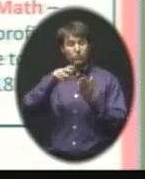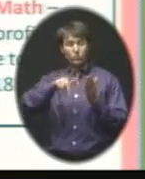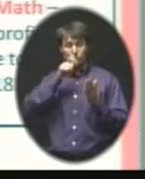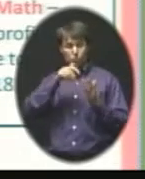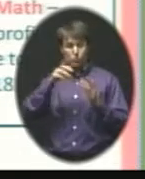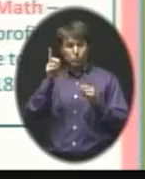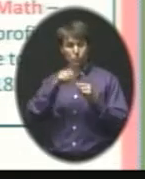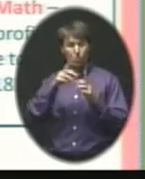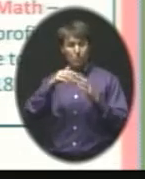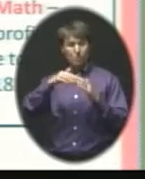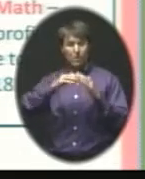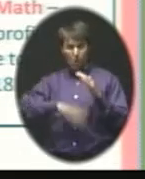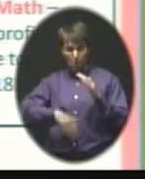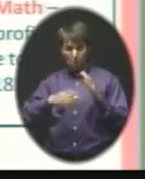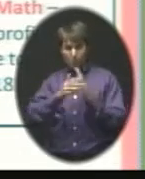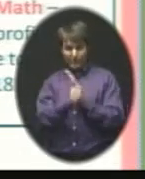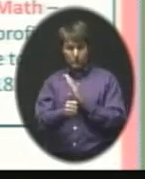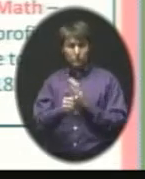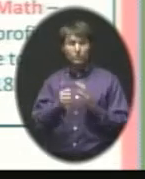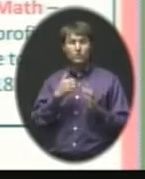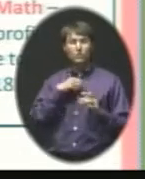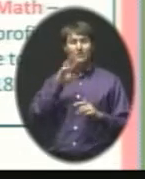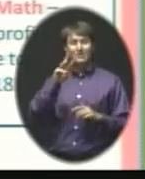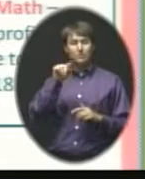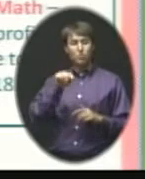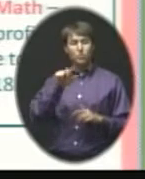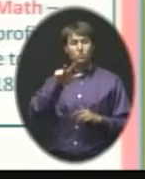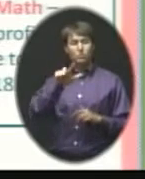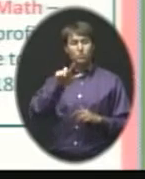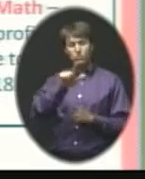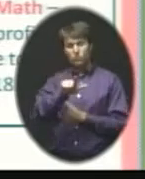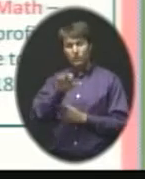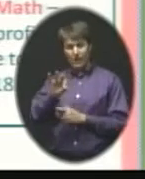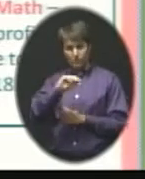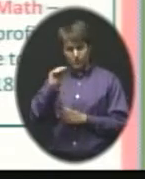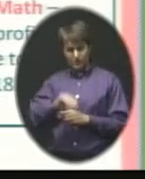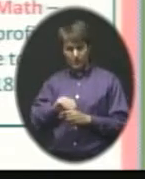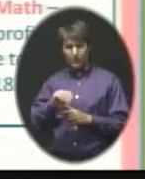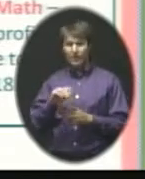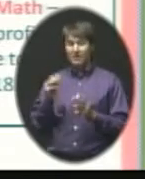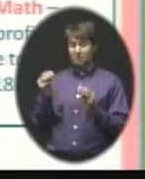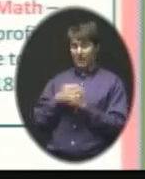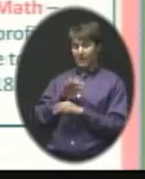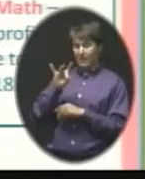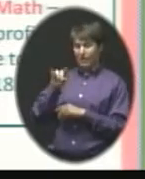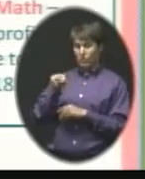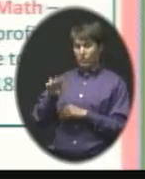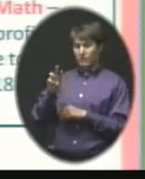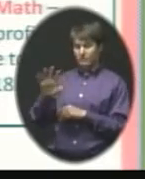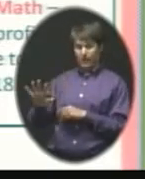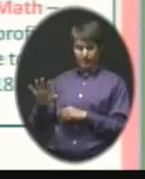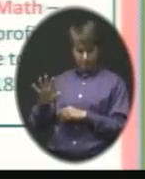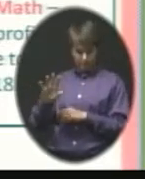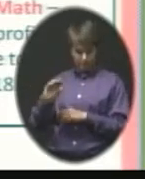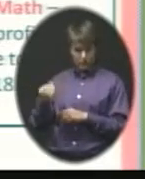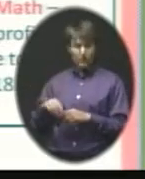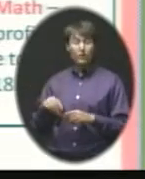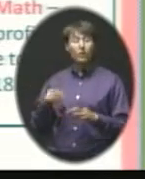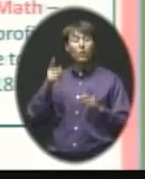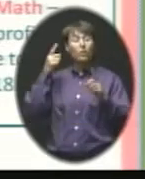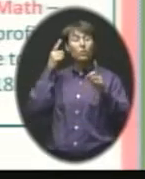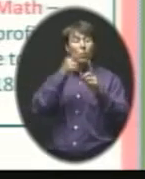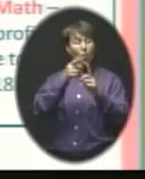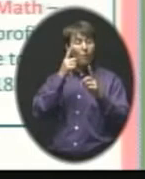in reading, there was 6.29% below proficient. In math, there was 8.65. The goal for the